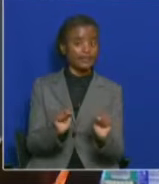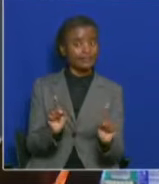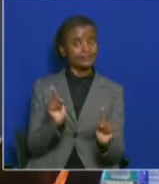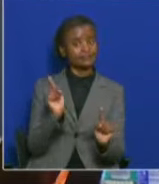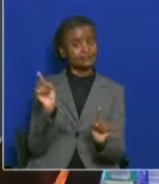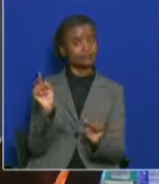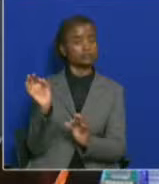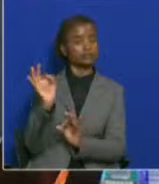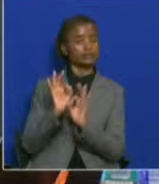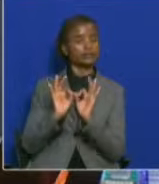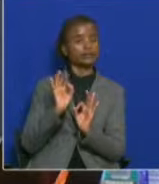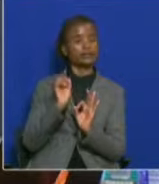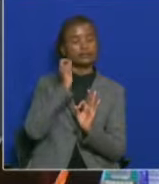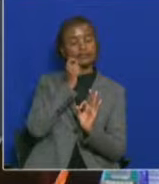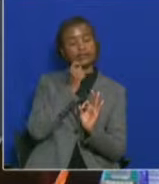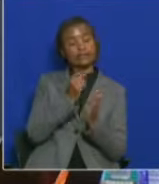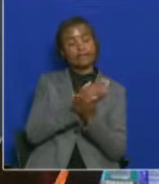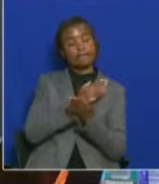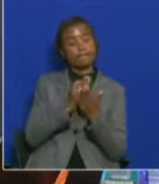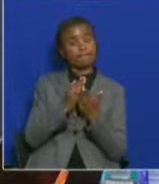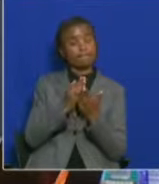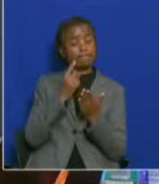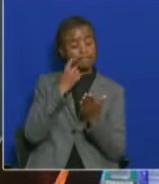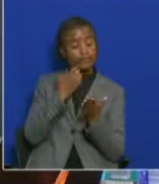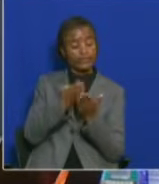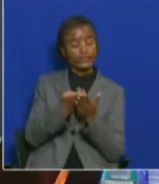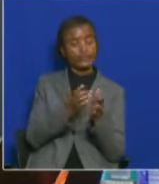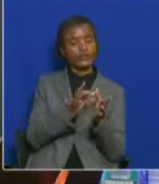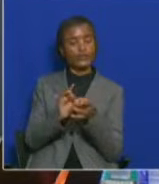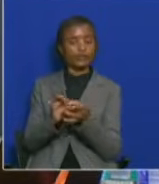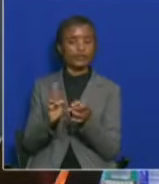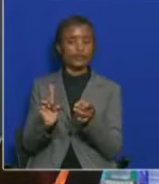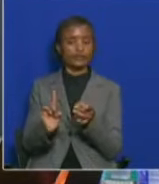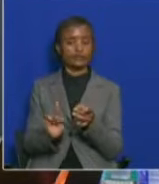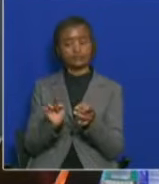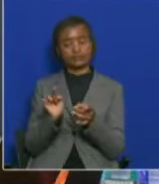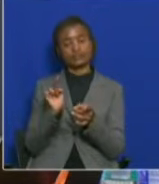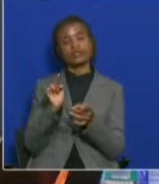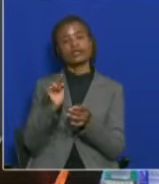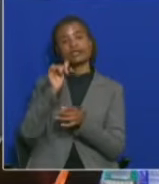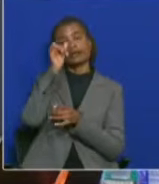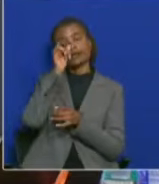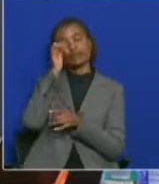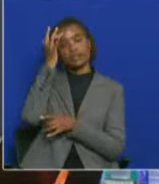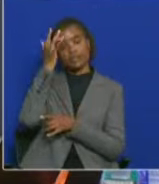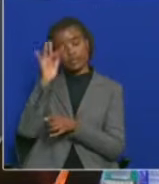intelligence operations and informants. That may be so.